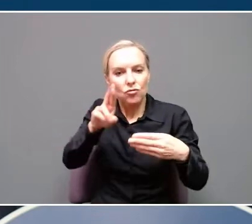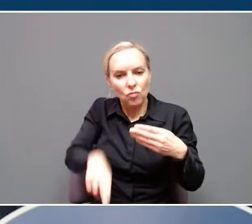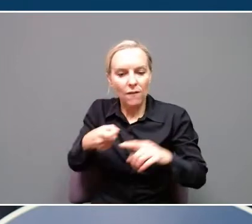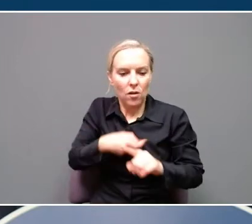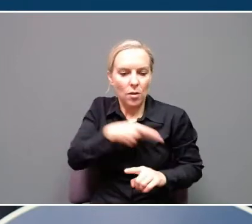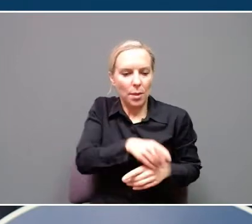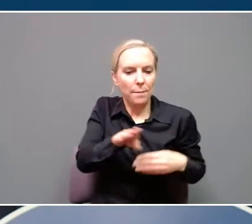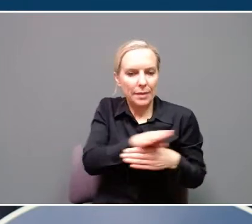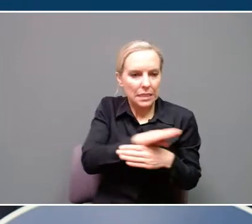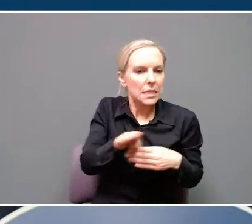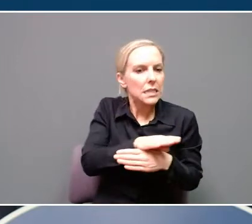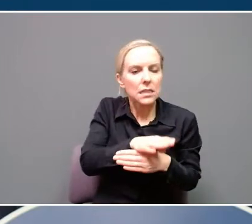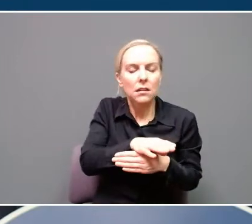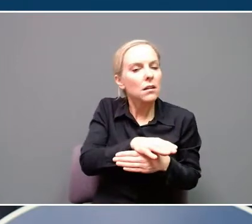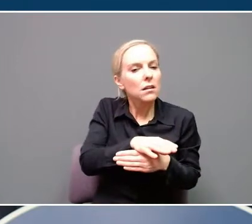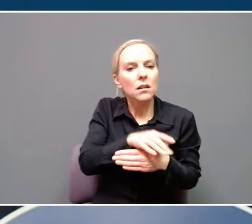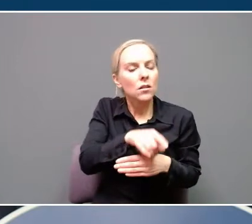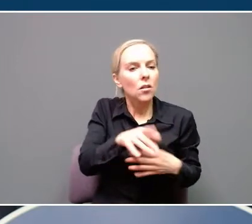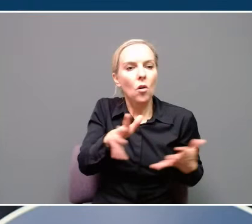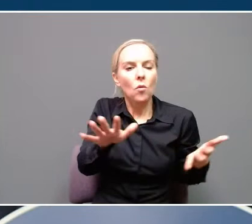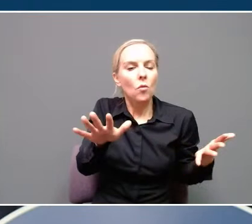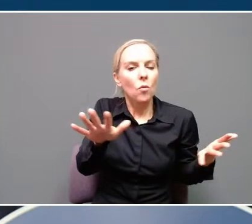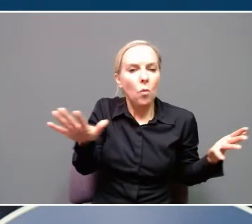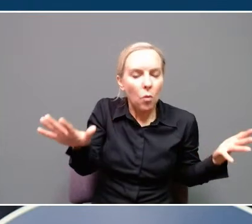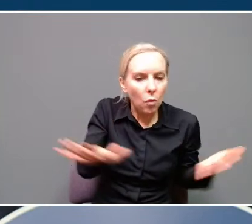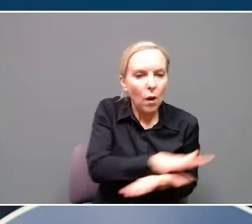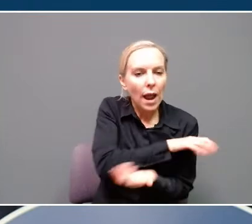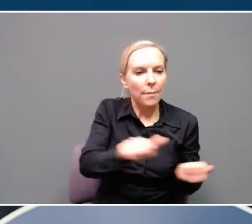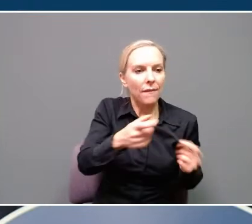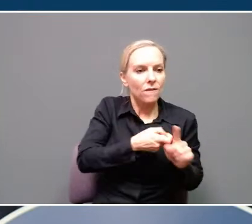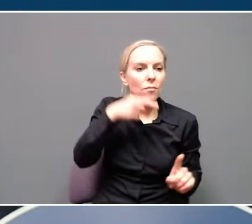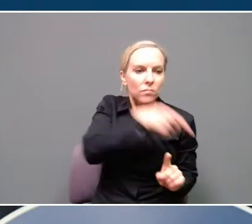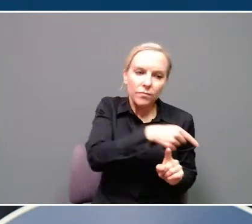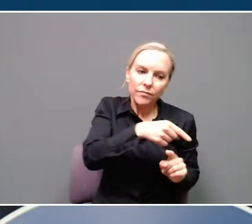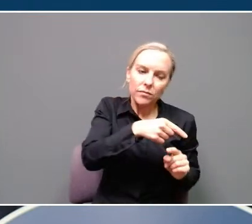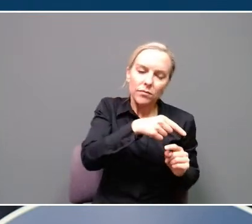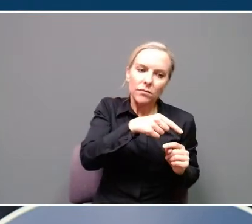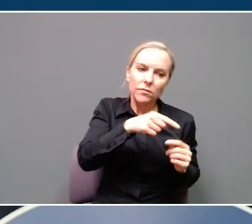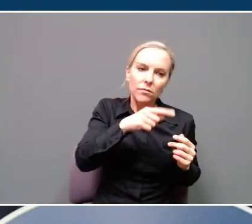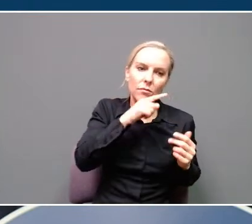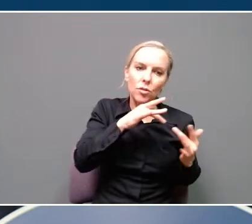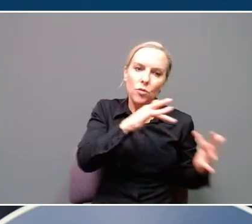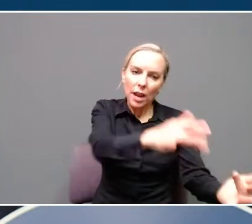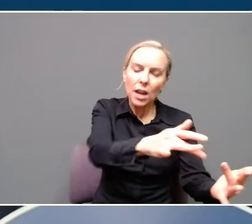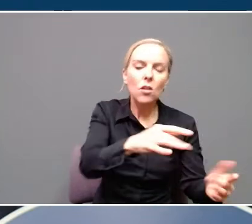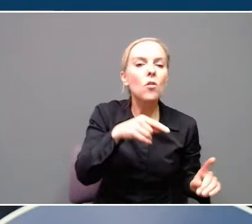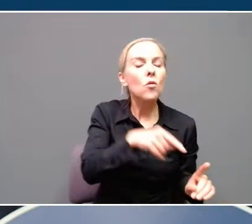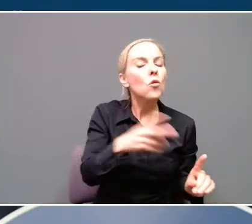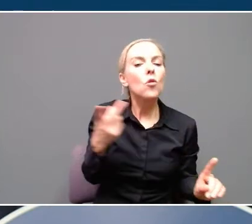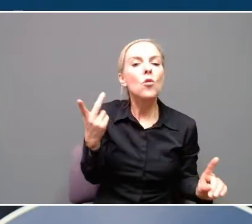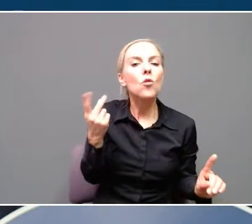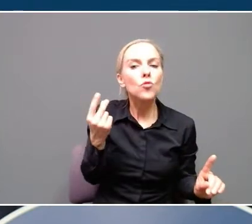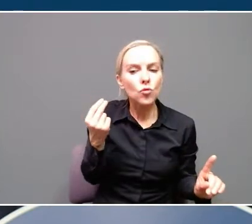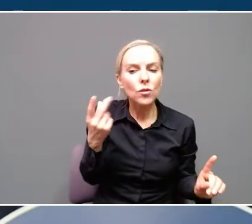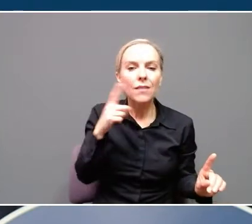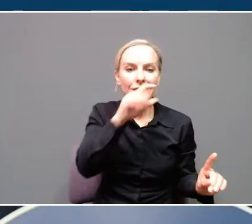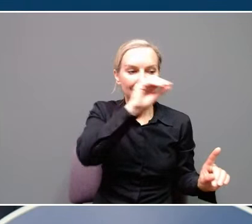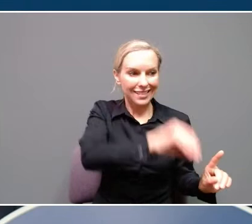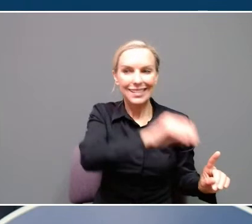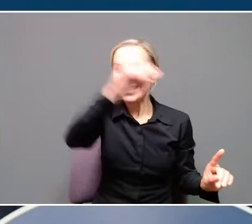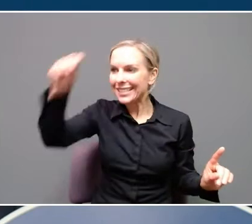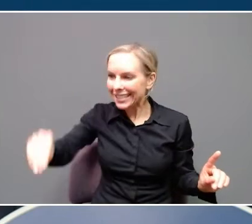almost entirely wiped out by the tornado. So what this is going to do is help local